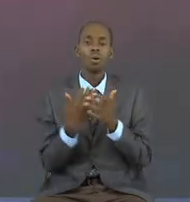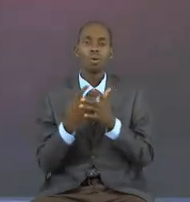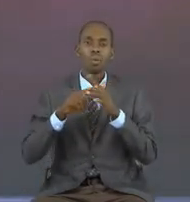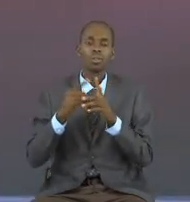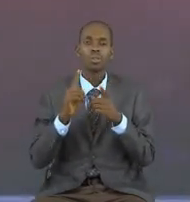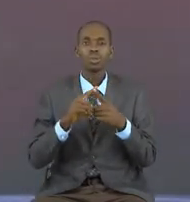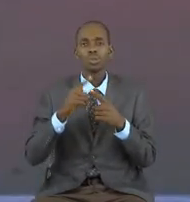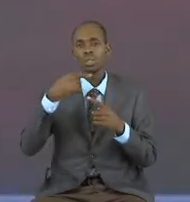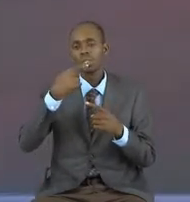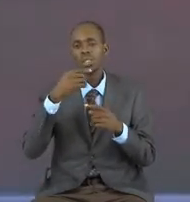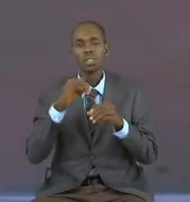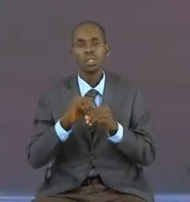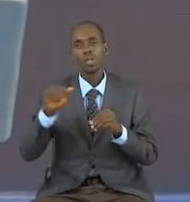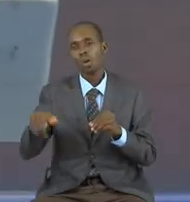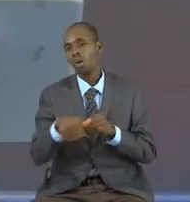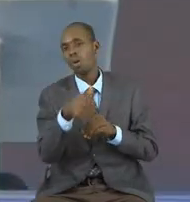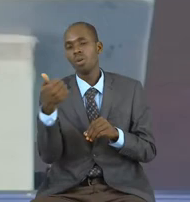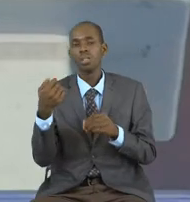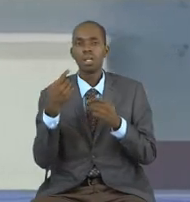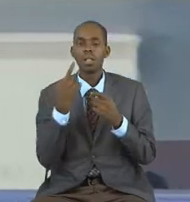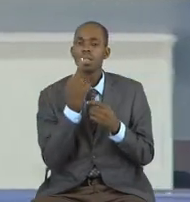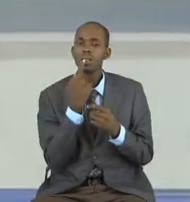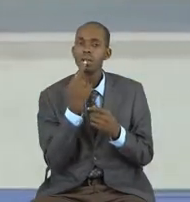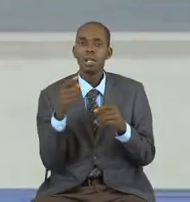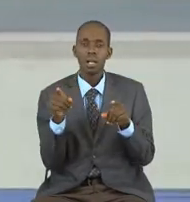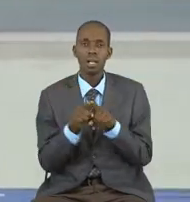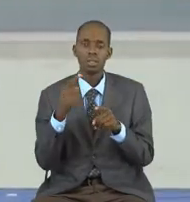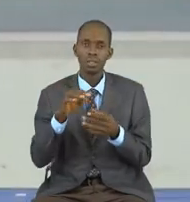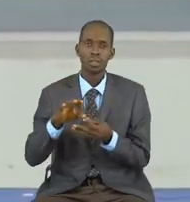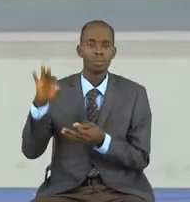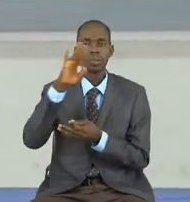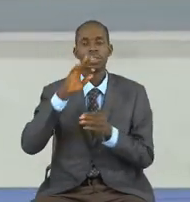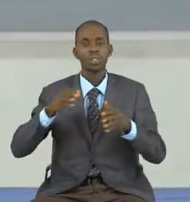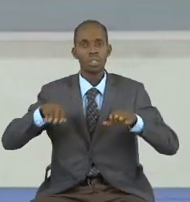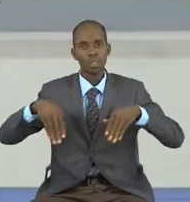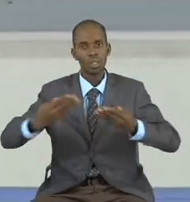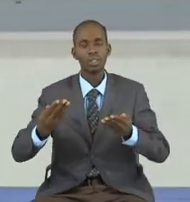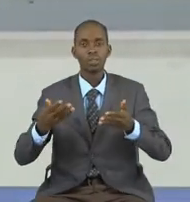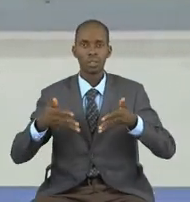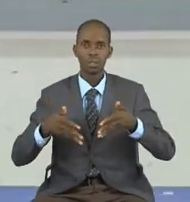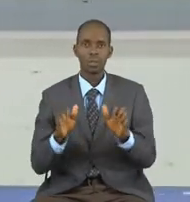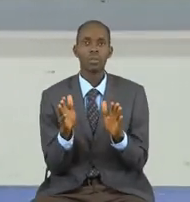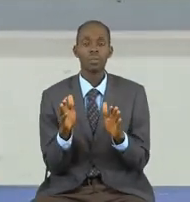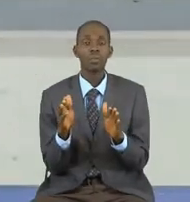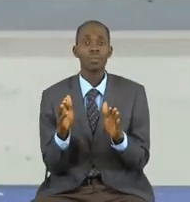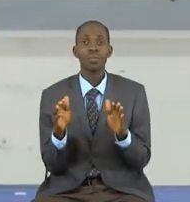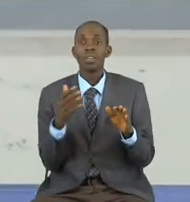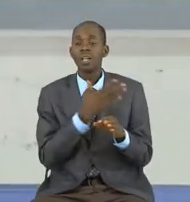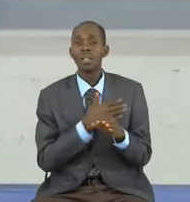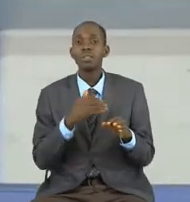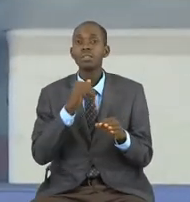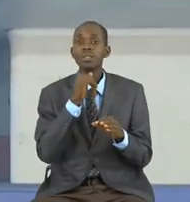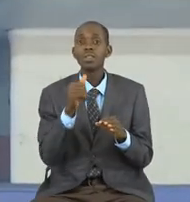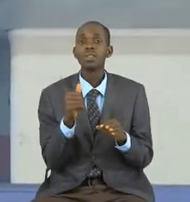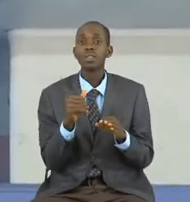as the Spirit gave utterance. And they didn't listen to somebody speaking in tongues over